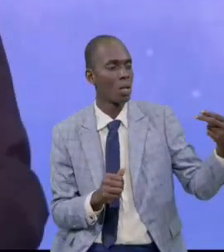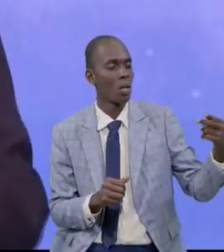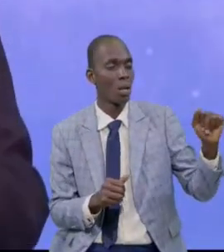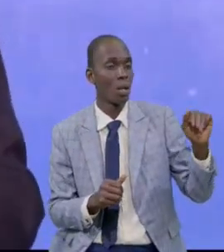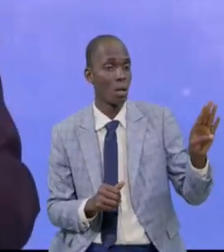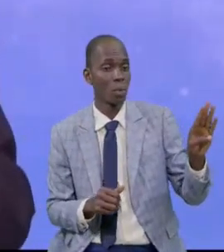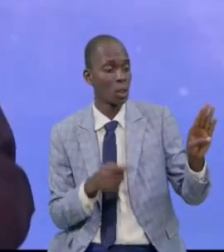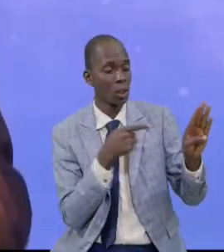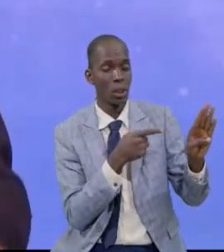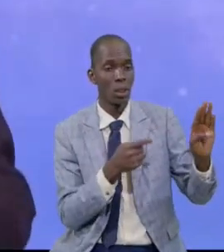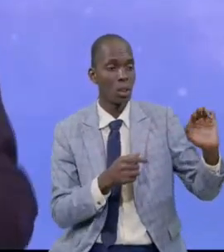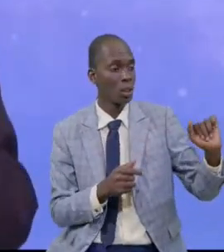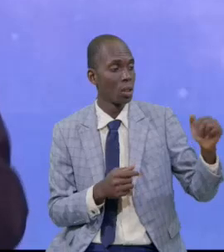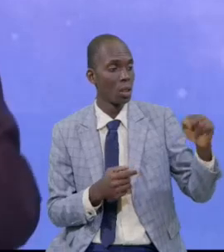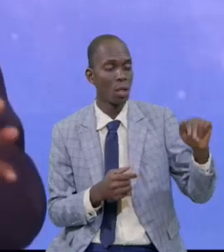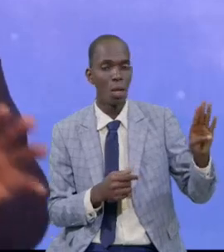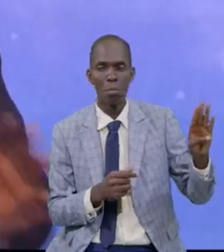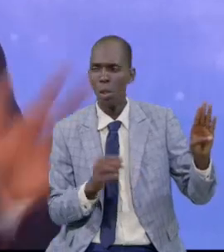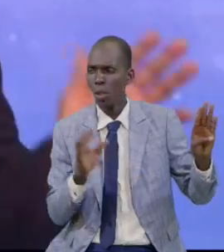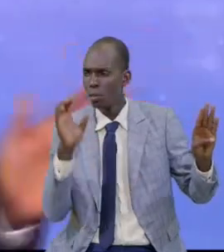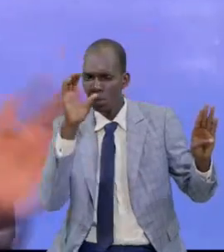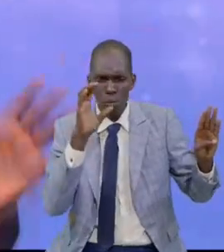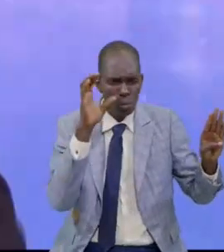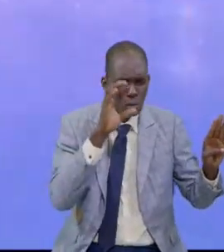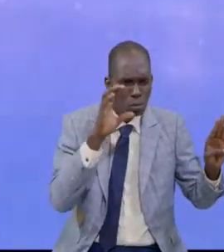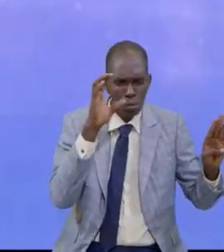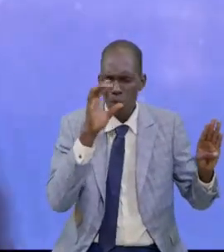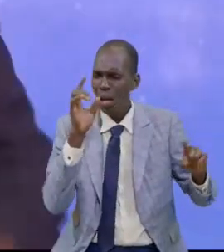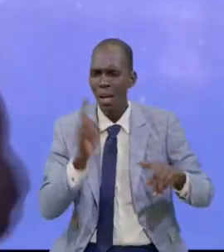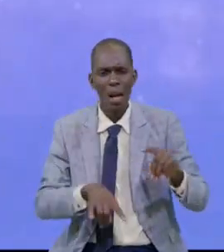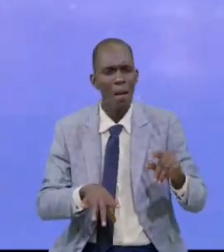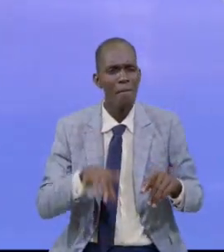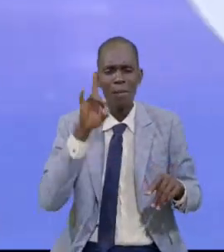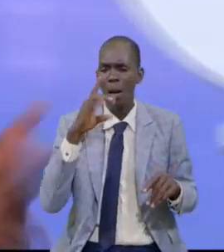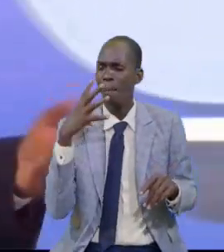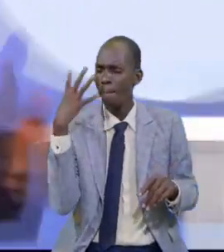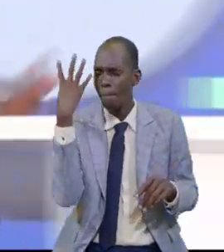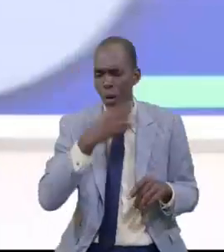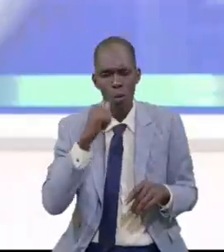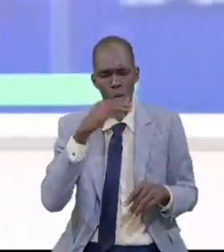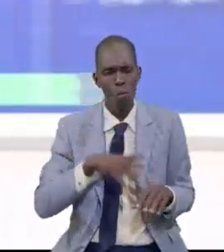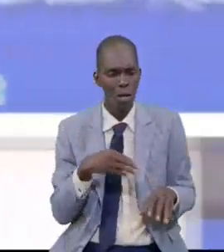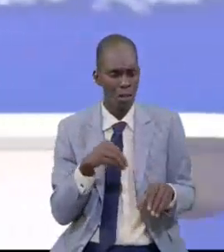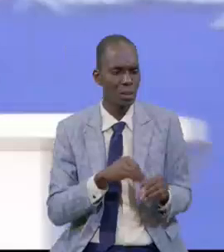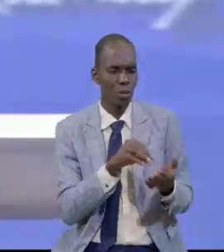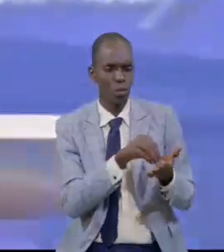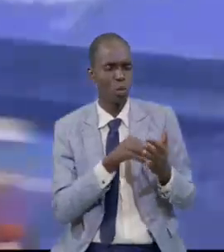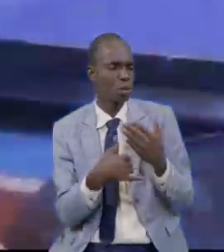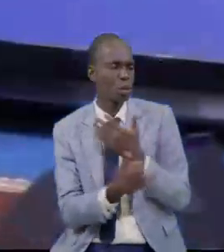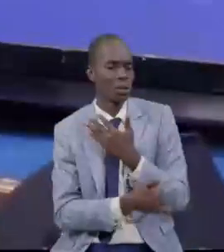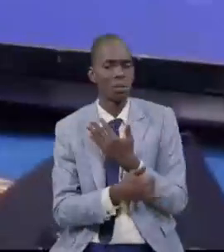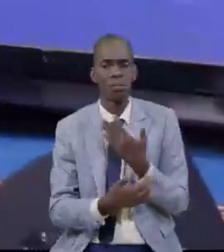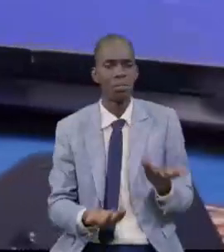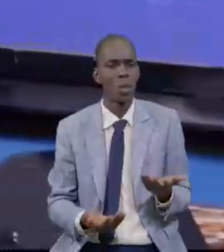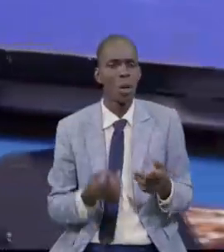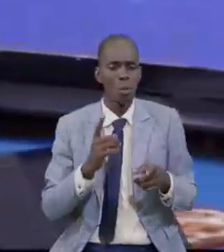any beautiful lady in the land, a king. And then he got this foreigner,